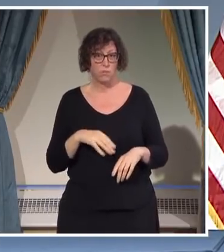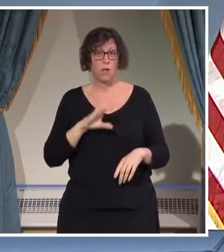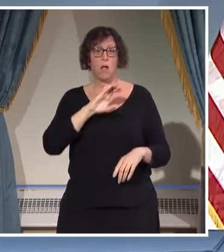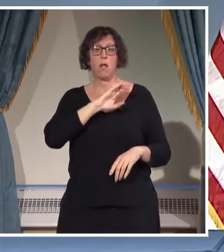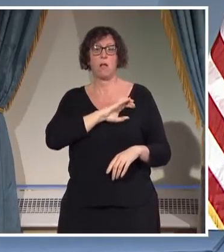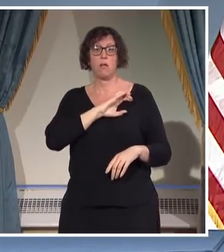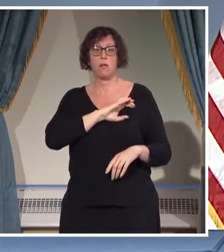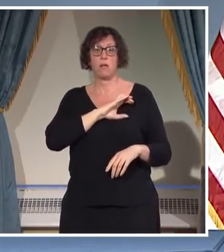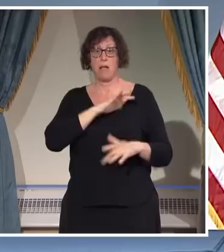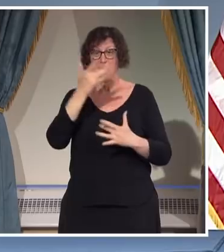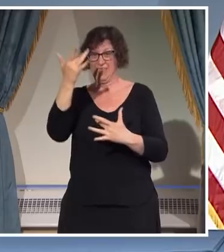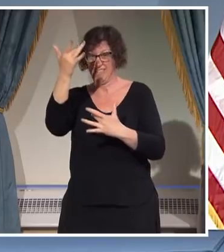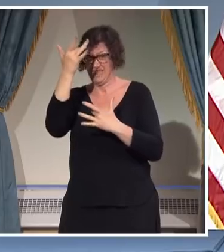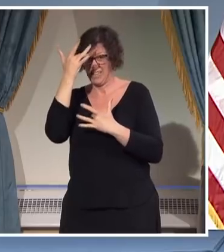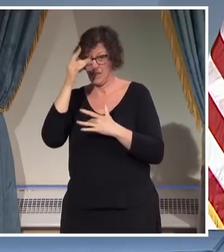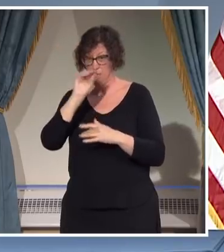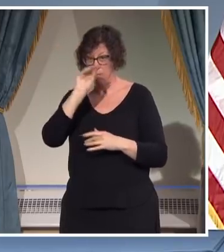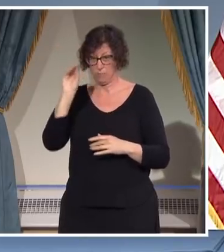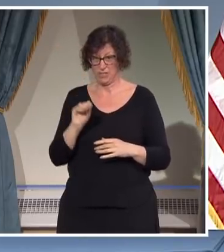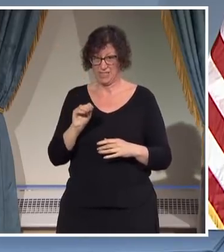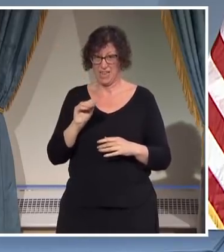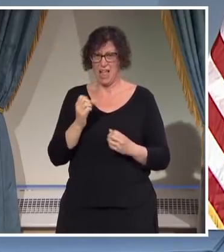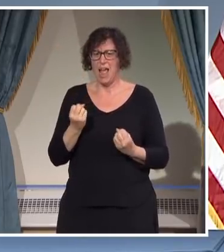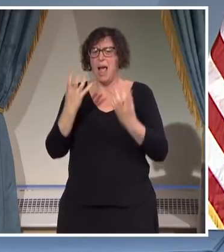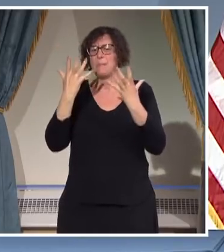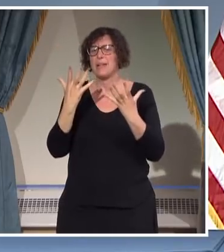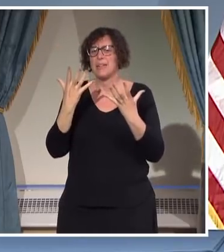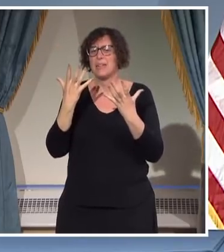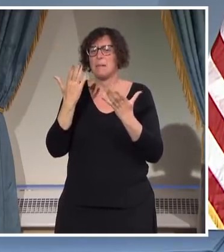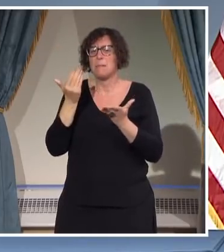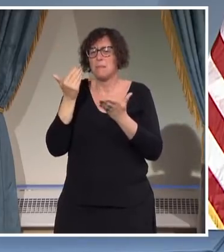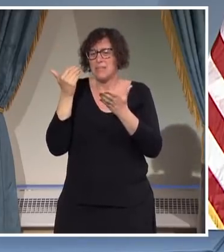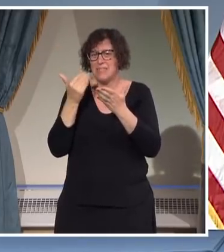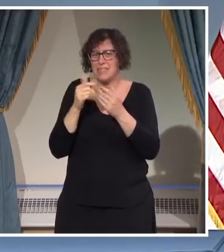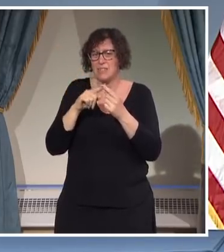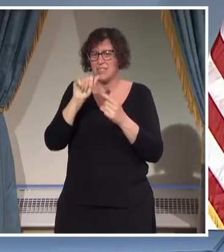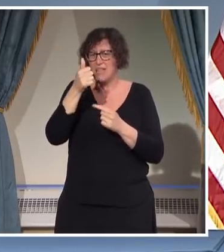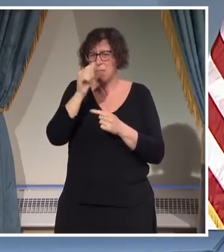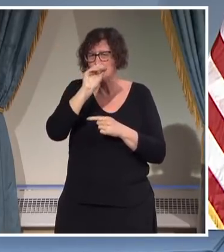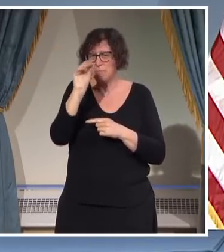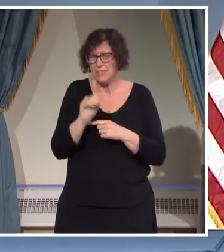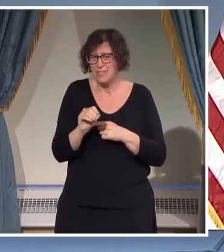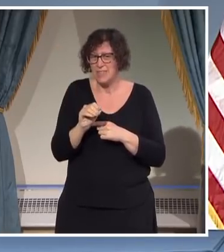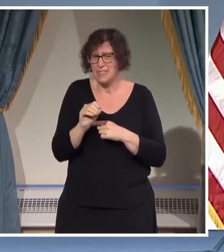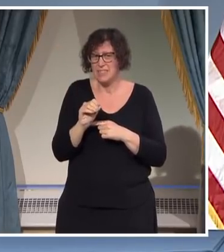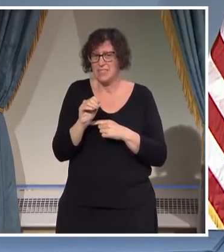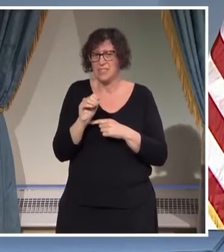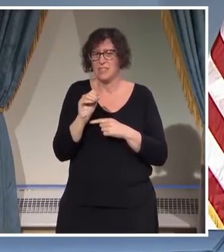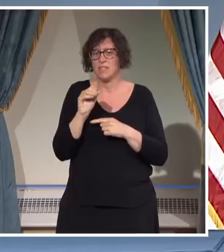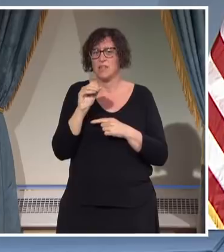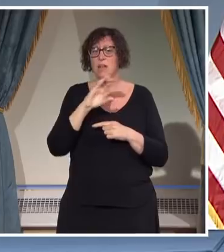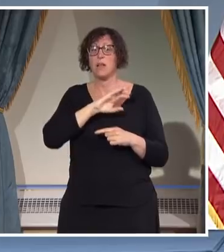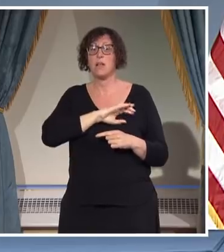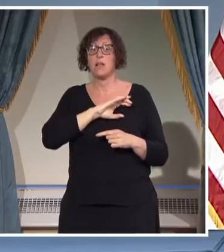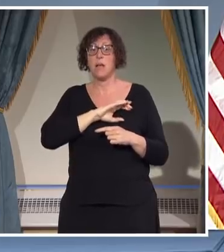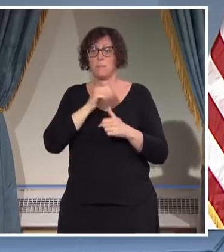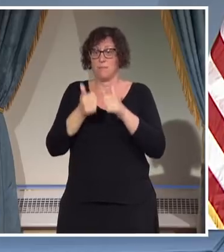10%, and the police commissioner in the past has talked about going to 12-hour shifts and doing